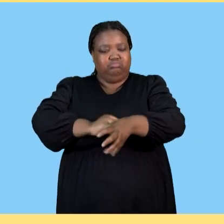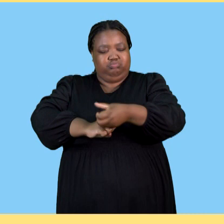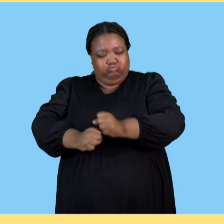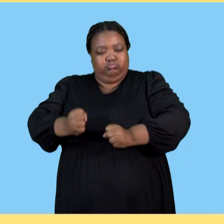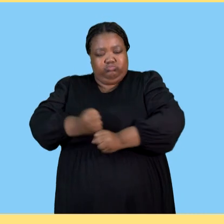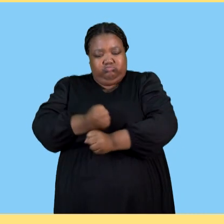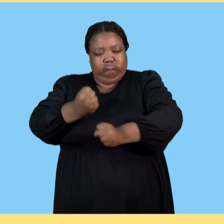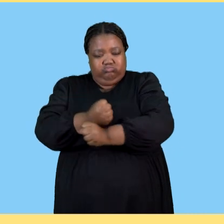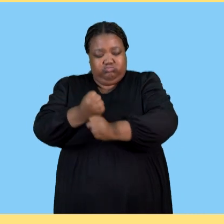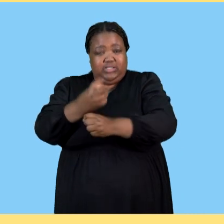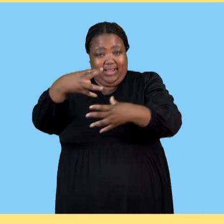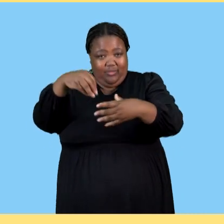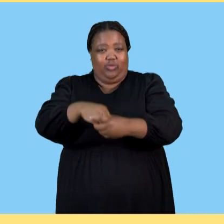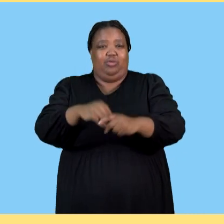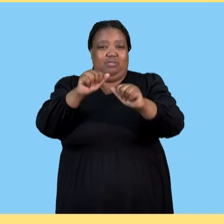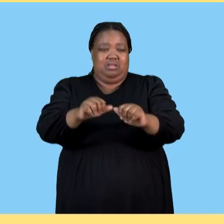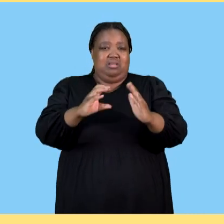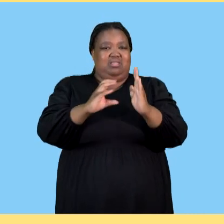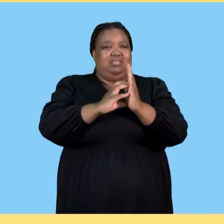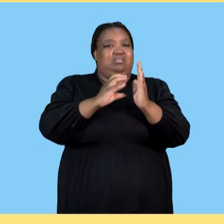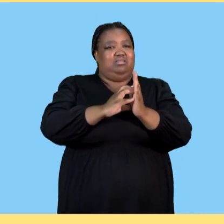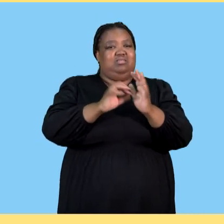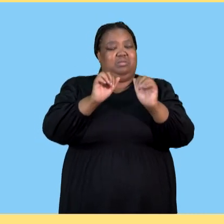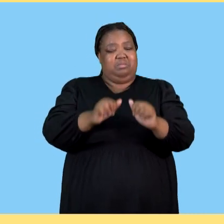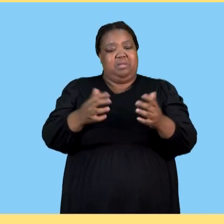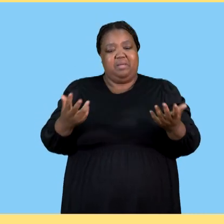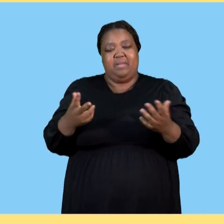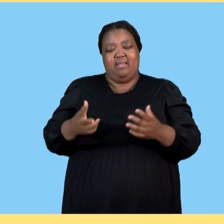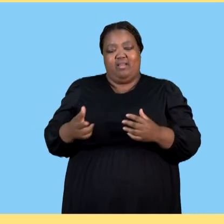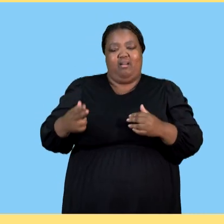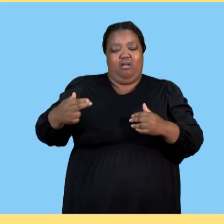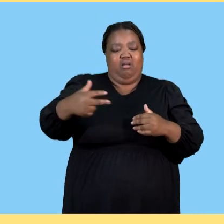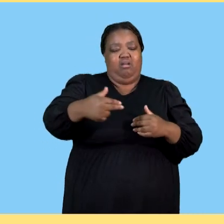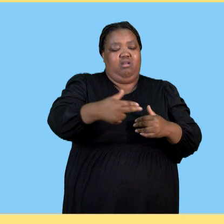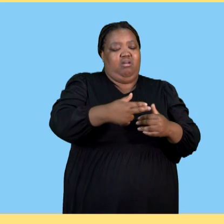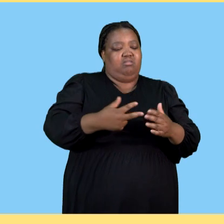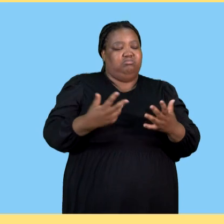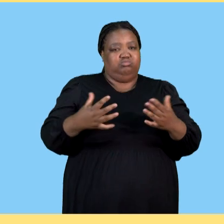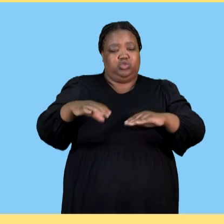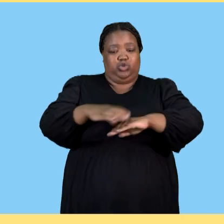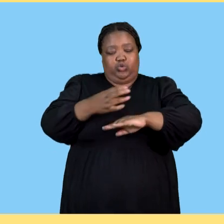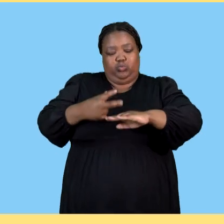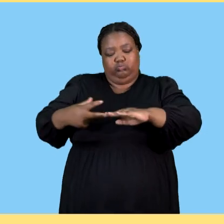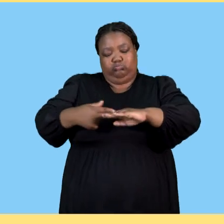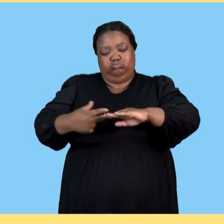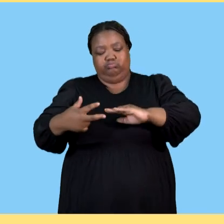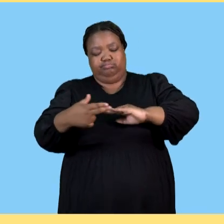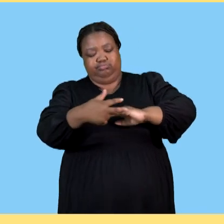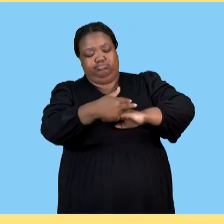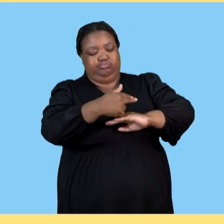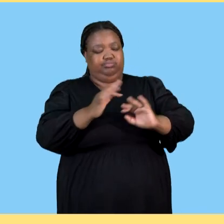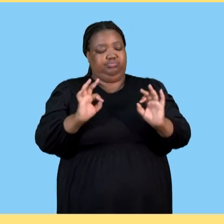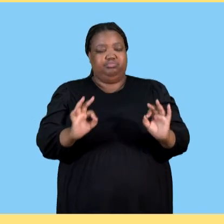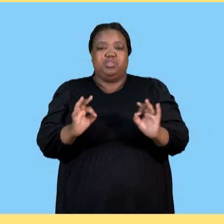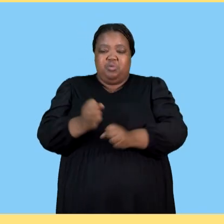manufacturing process. For example, the cutters or the workers shaping the leather for the leather shoes.